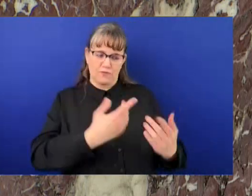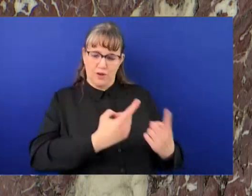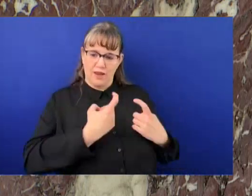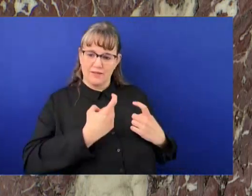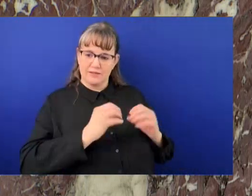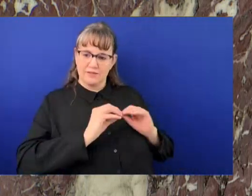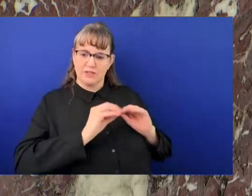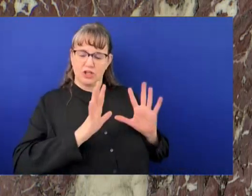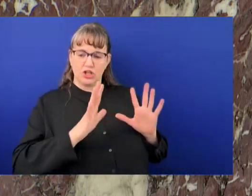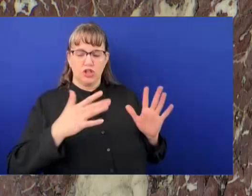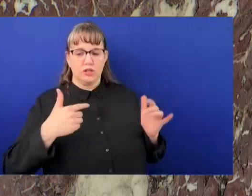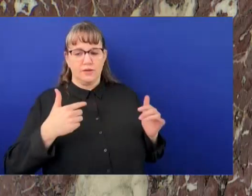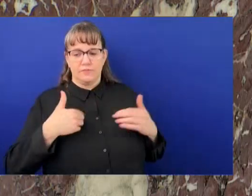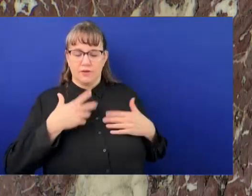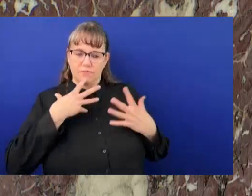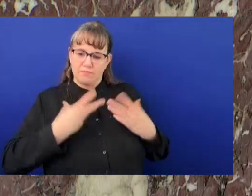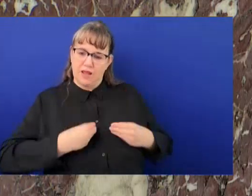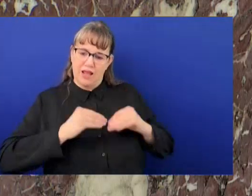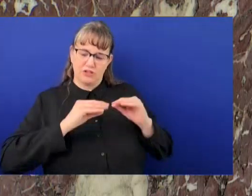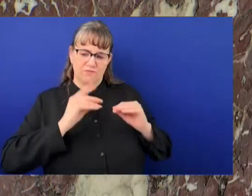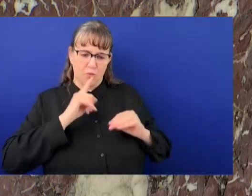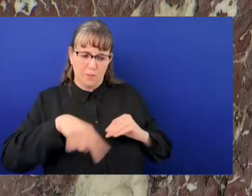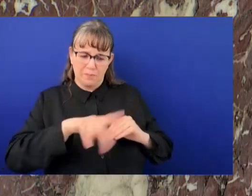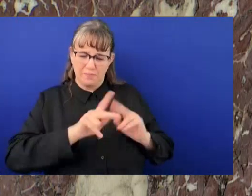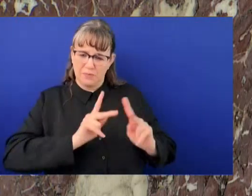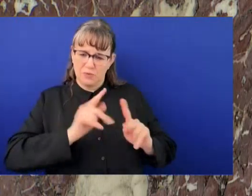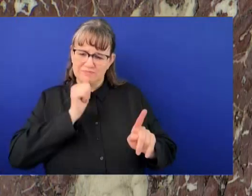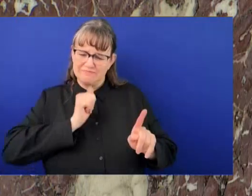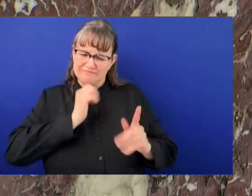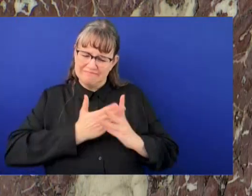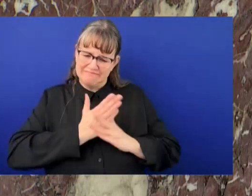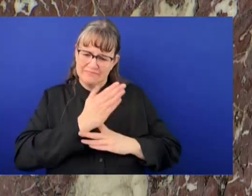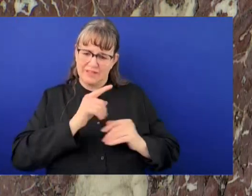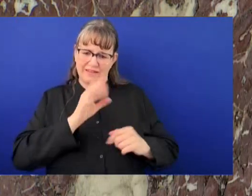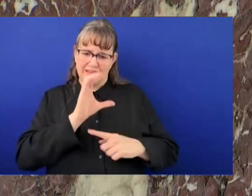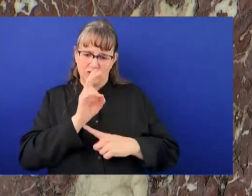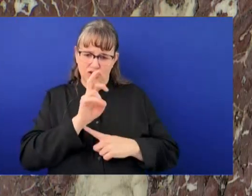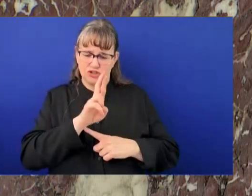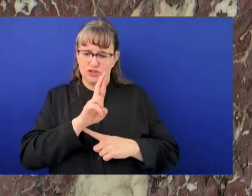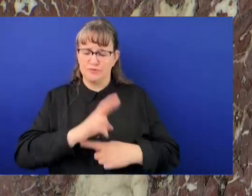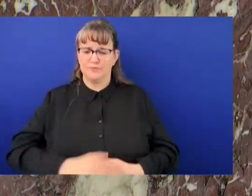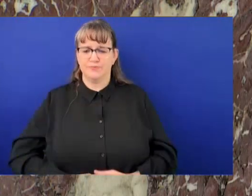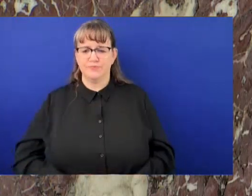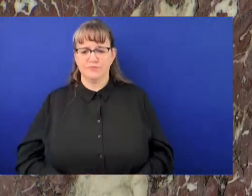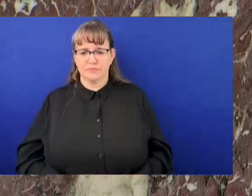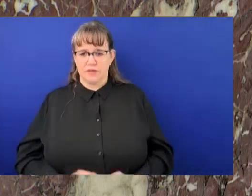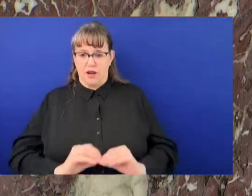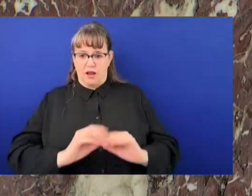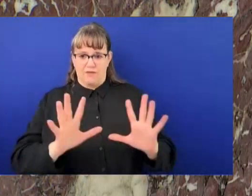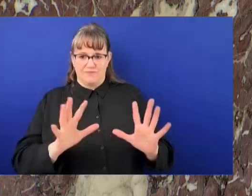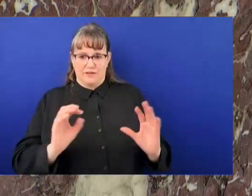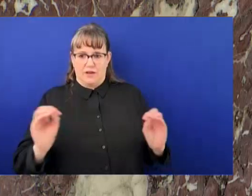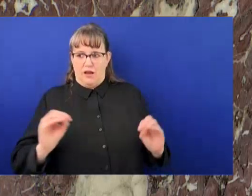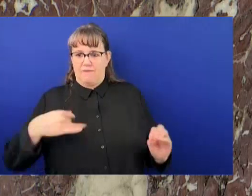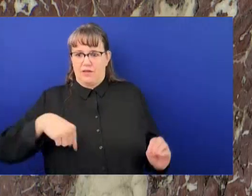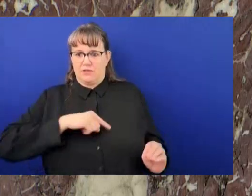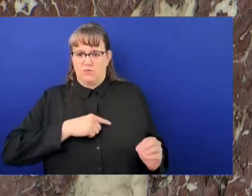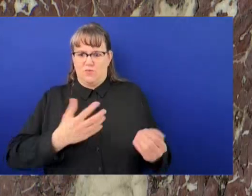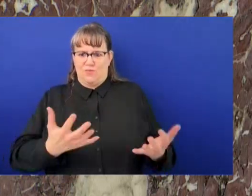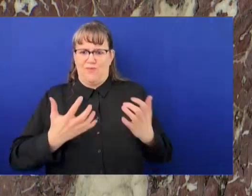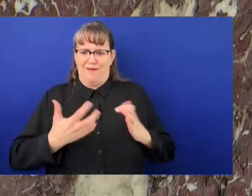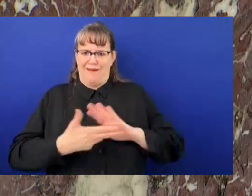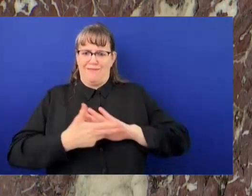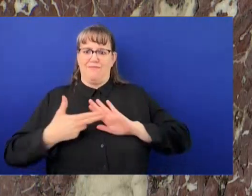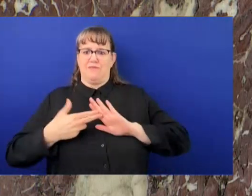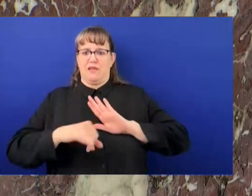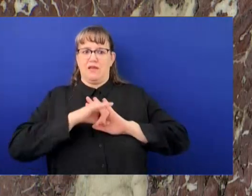from cancer. It is a diagnosis that none of us would ever wish to face, and yet I am certain that everyone in this House has had a family